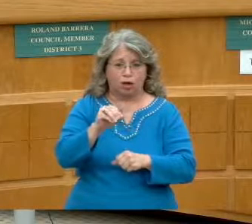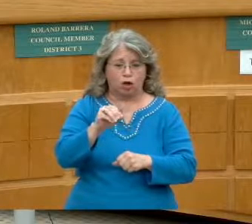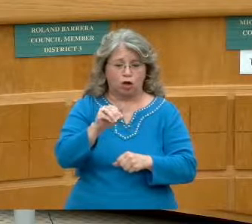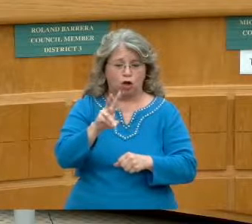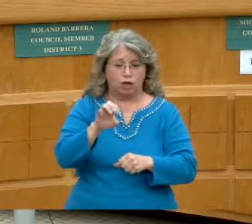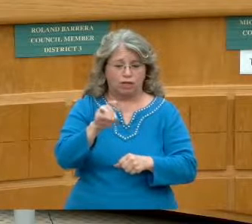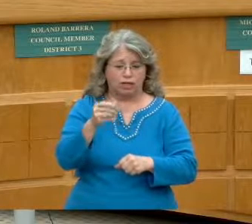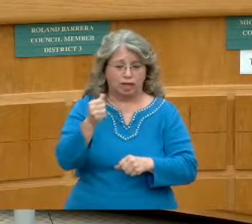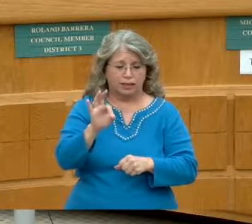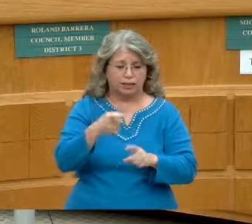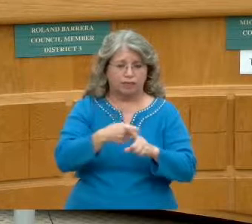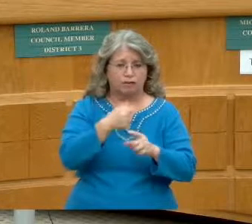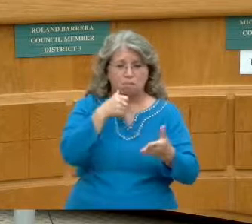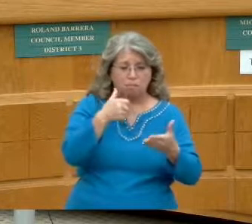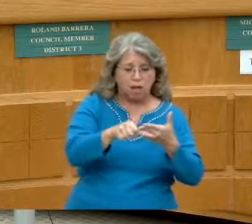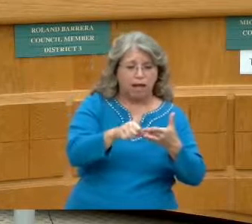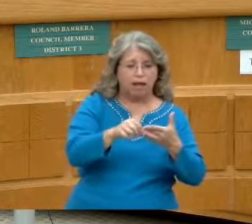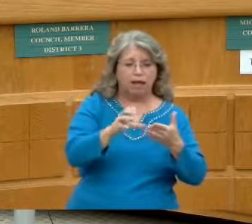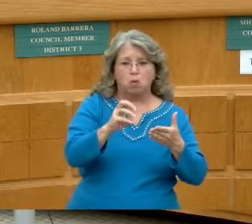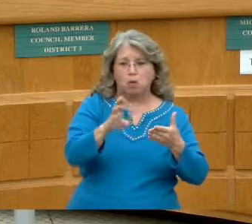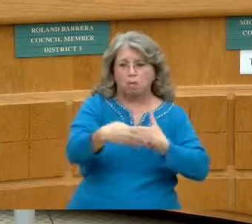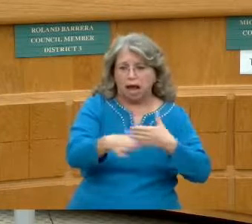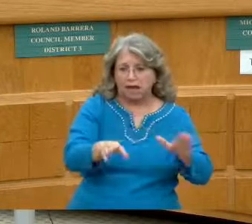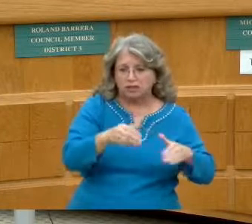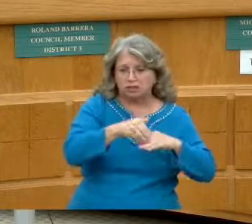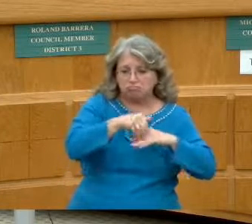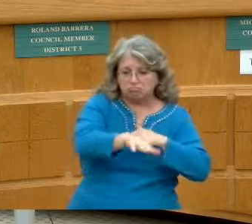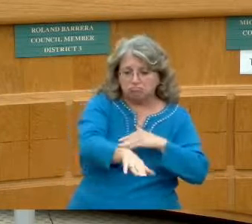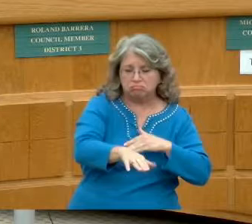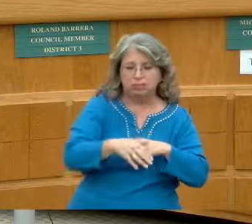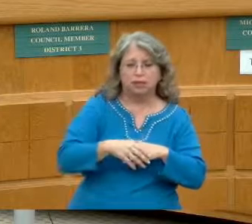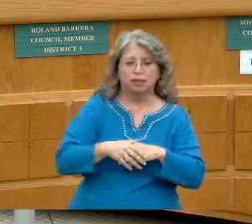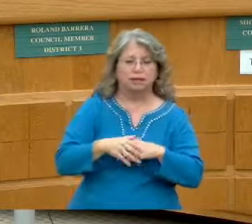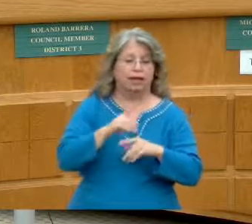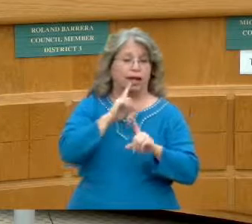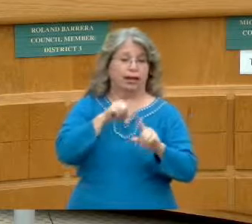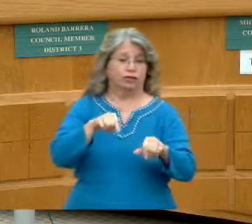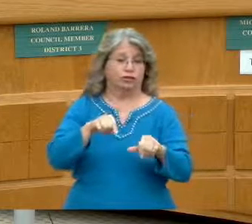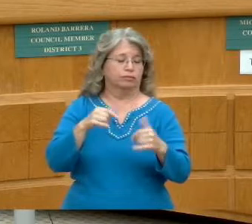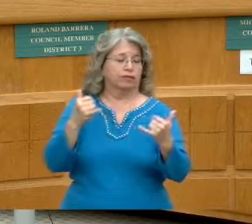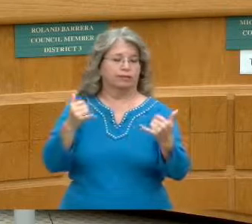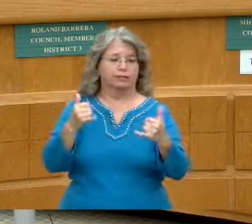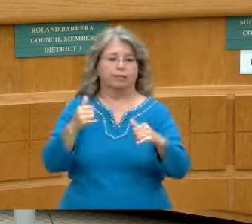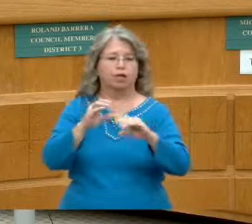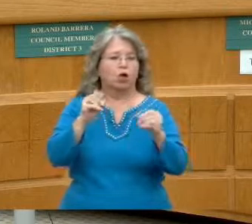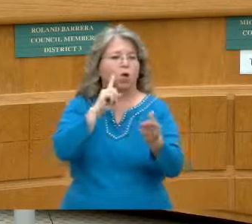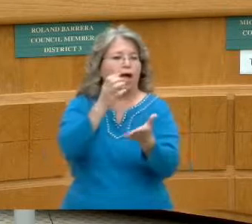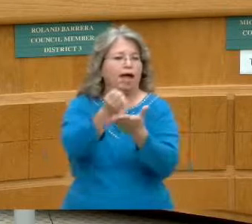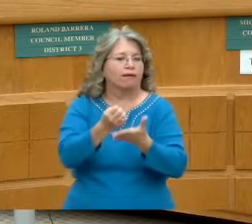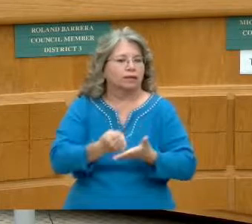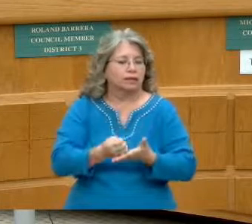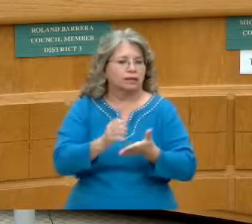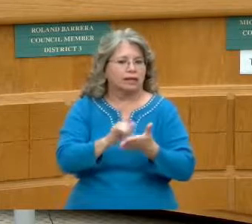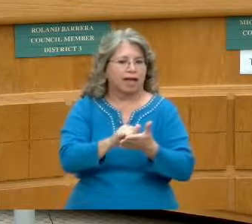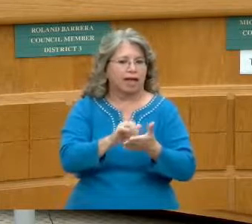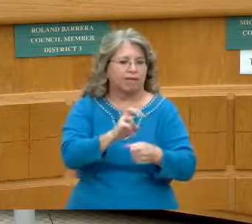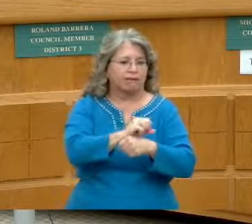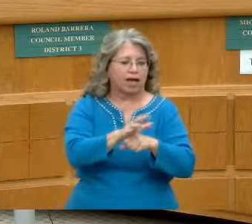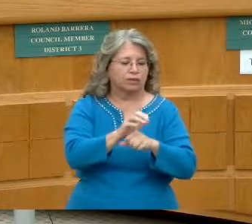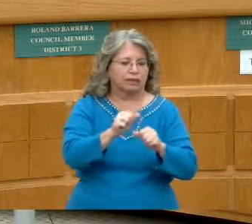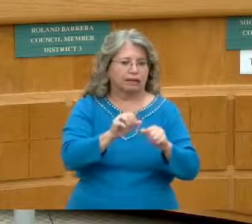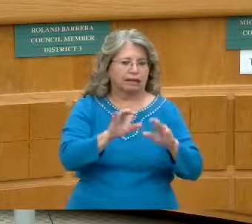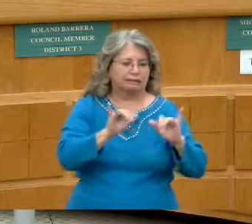or packages? Answer, at this time there is no evidence that the virus can survive for a prolonged period of time on